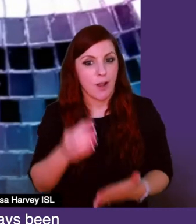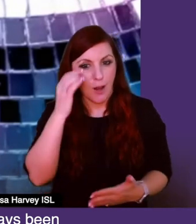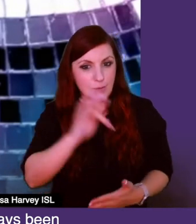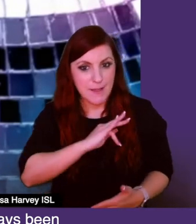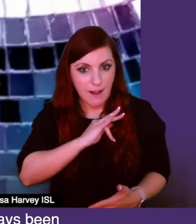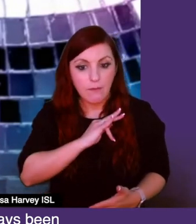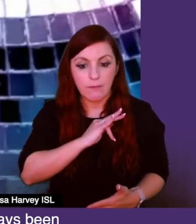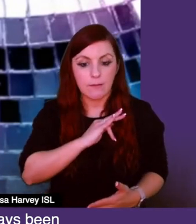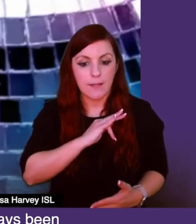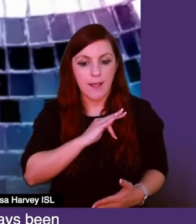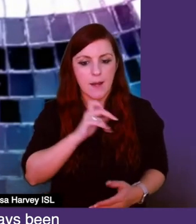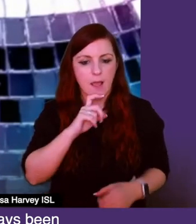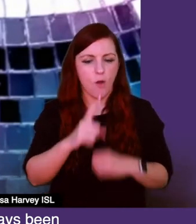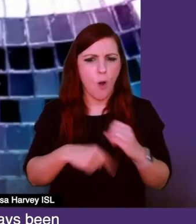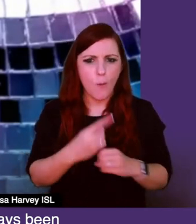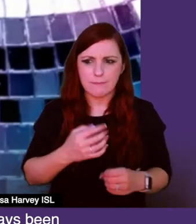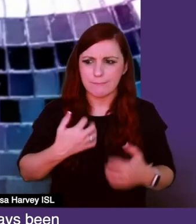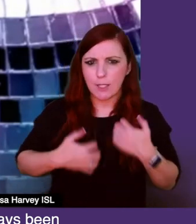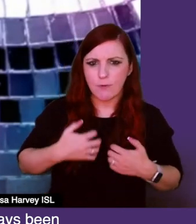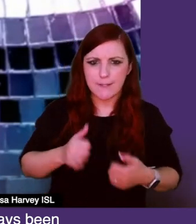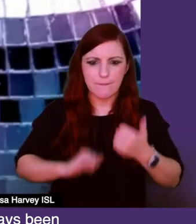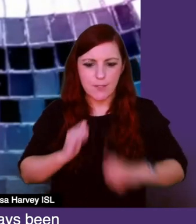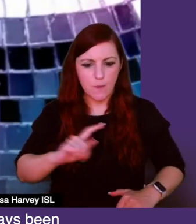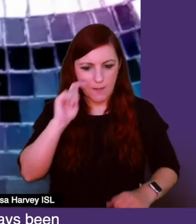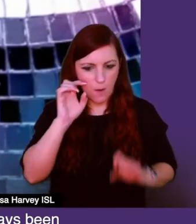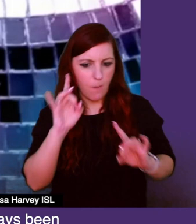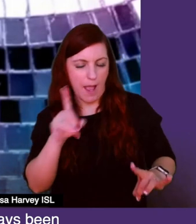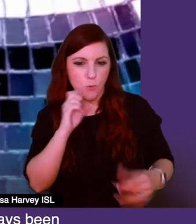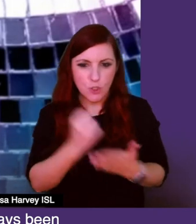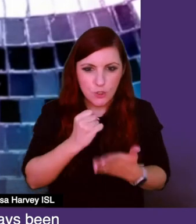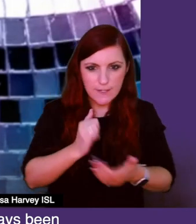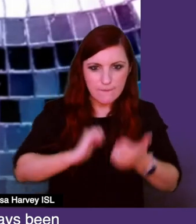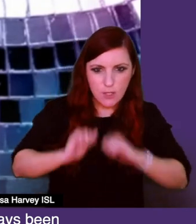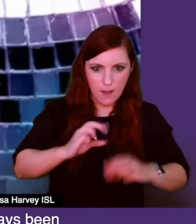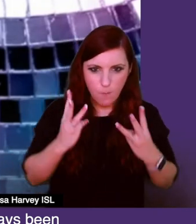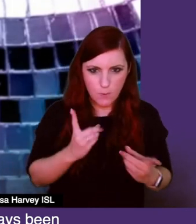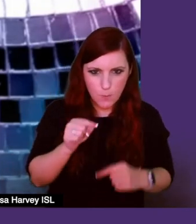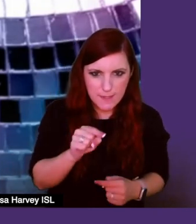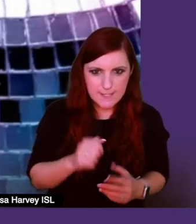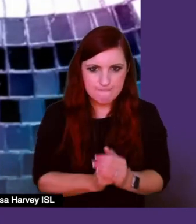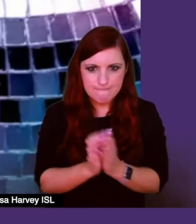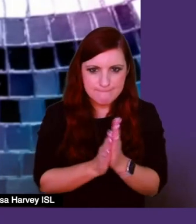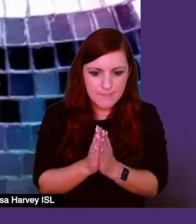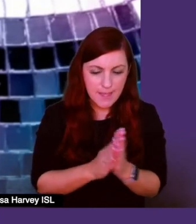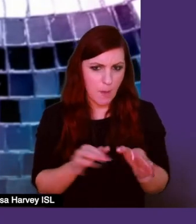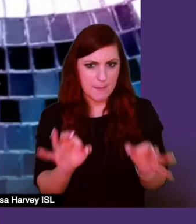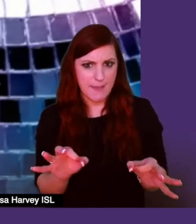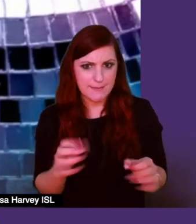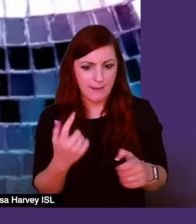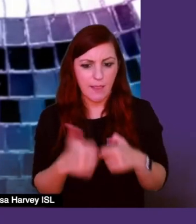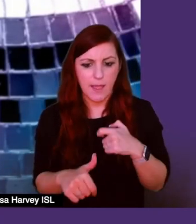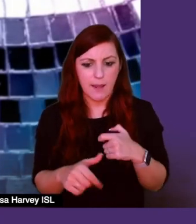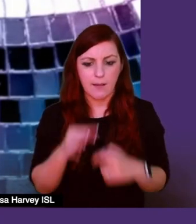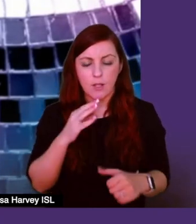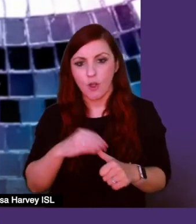college myself, and I've always been into fashion. So I was like, yeah, I wanna, you know, study fashion. I wanna do this. So that was amazing. And